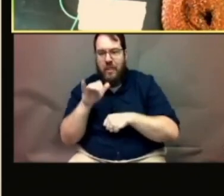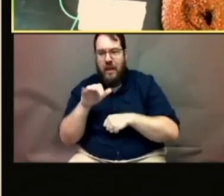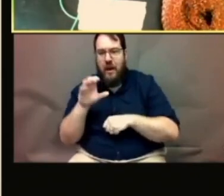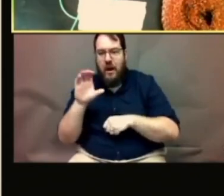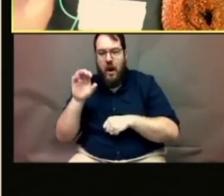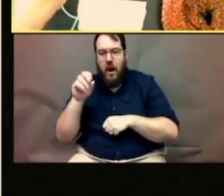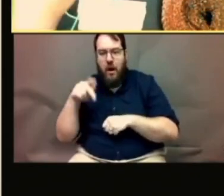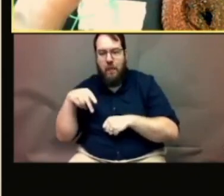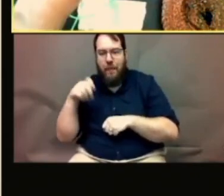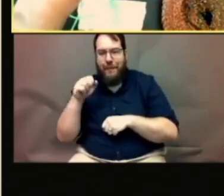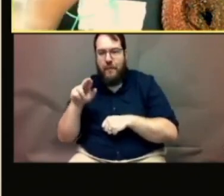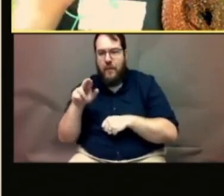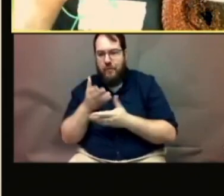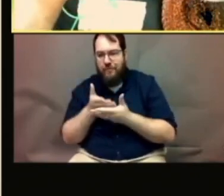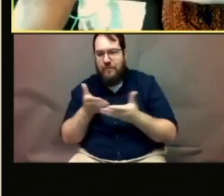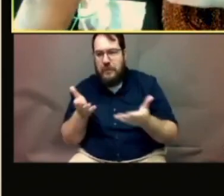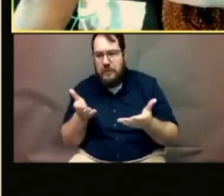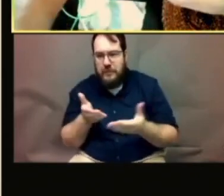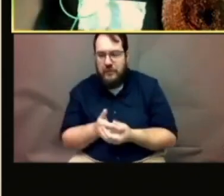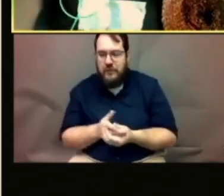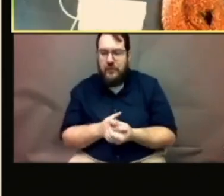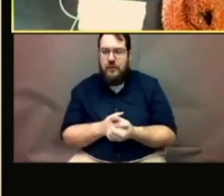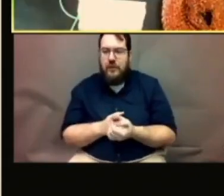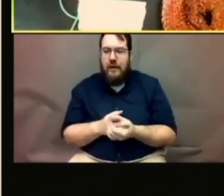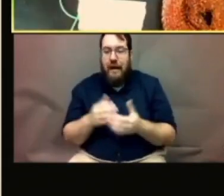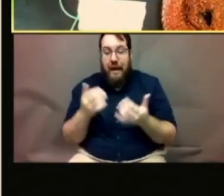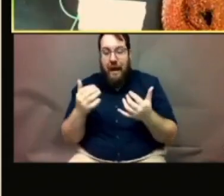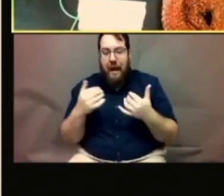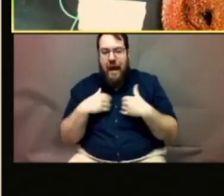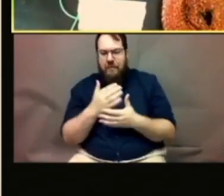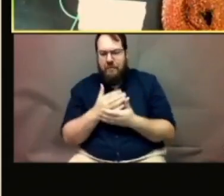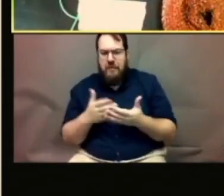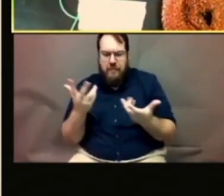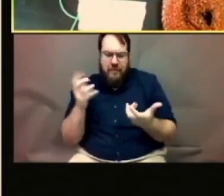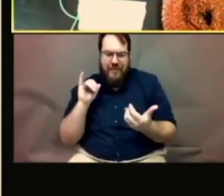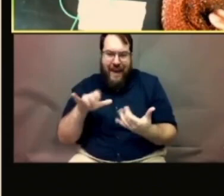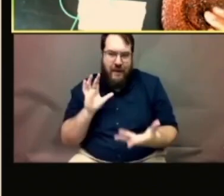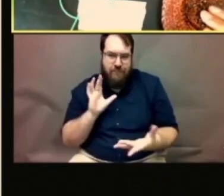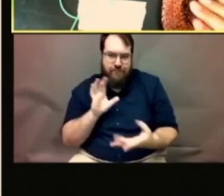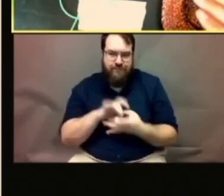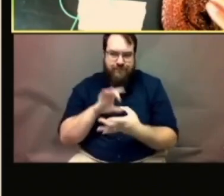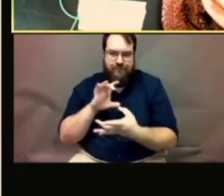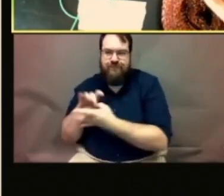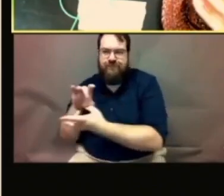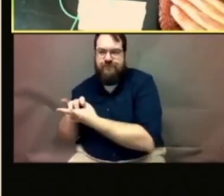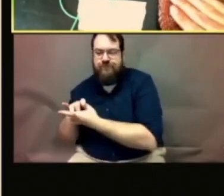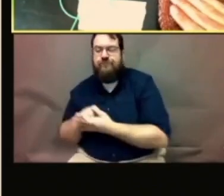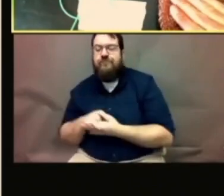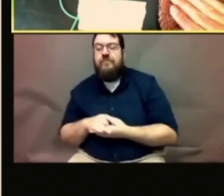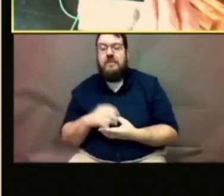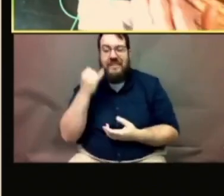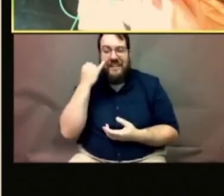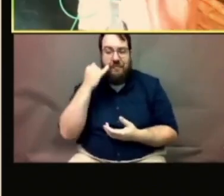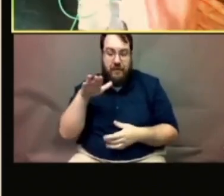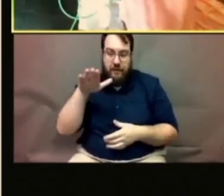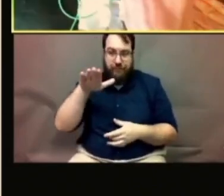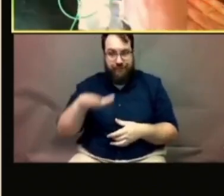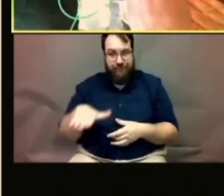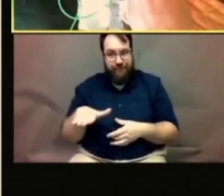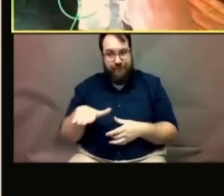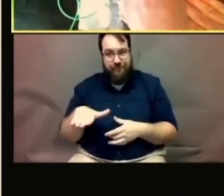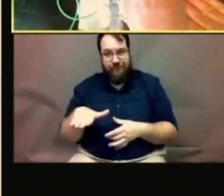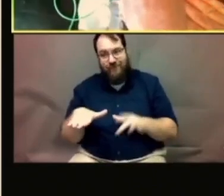again. And now I've already got some of this hooked up. Let's see. So I've got, if I put my hand on the Earth and then I